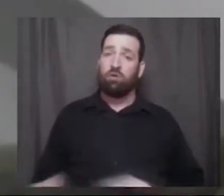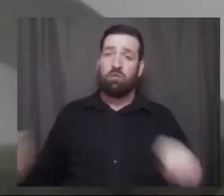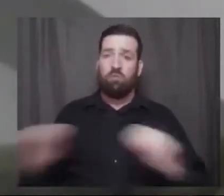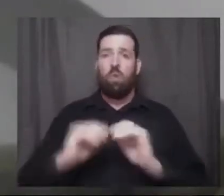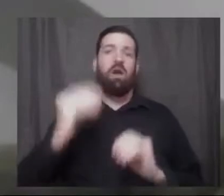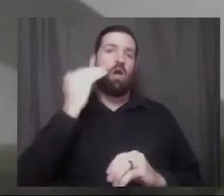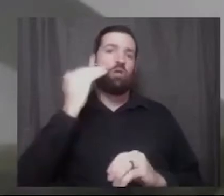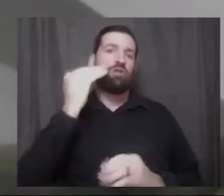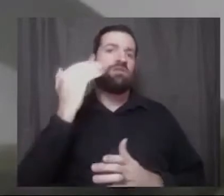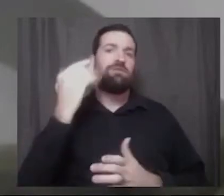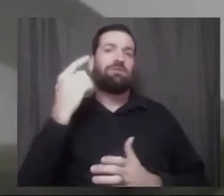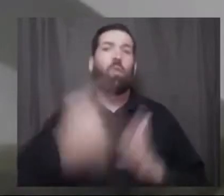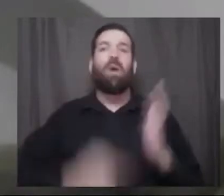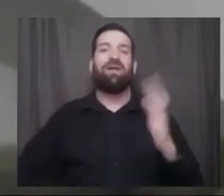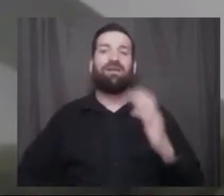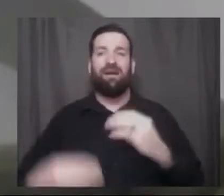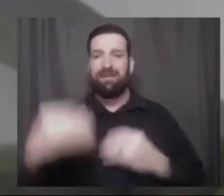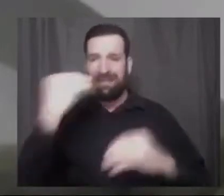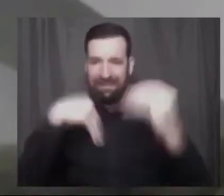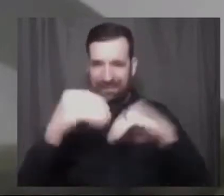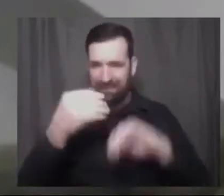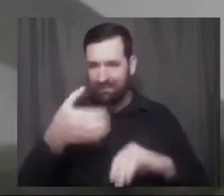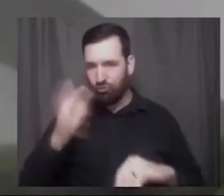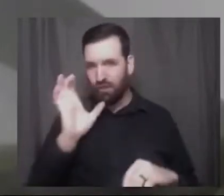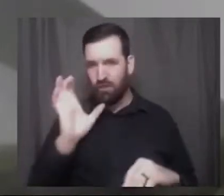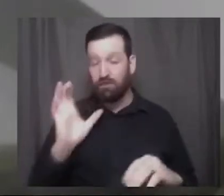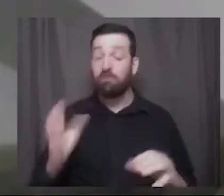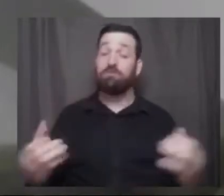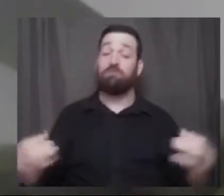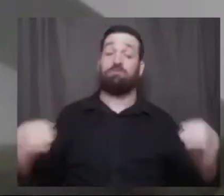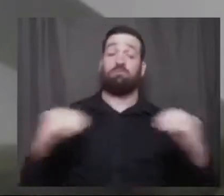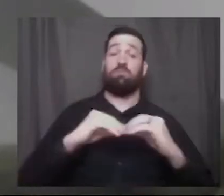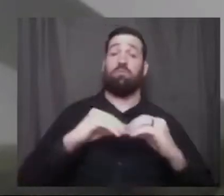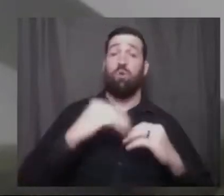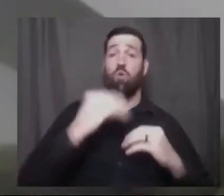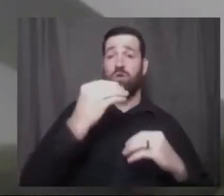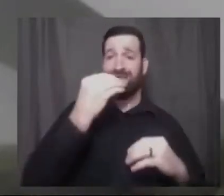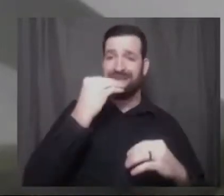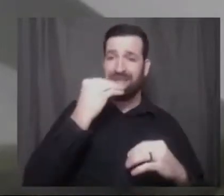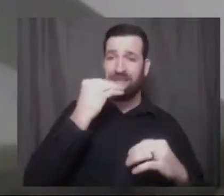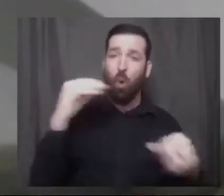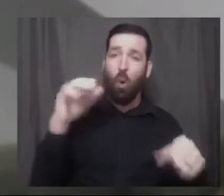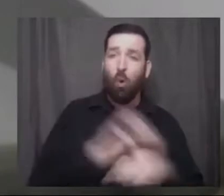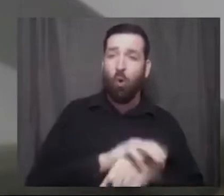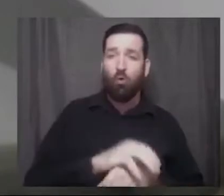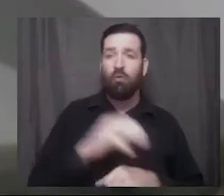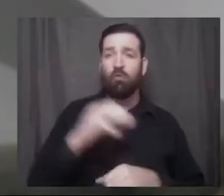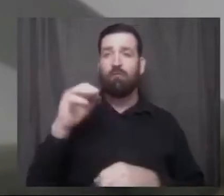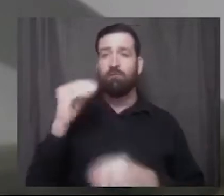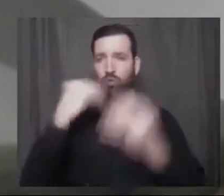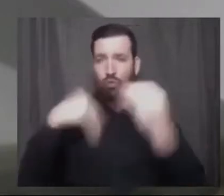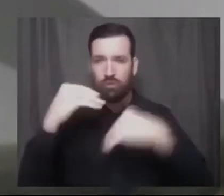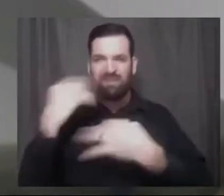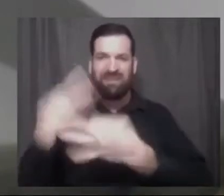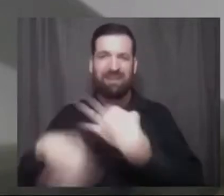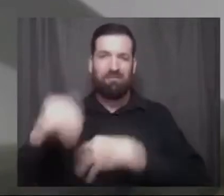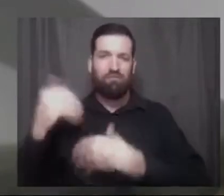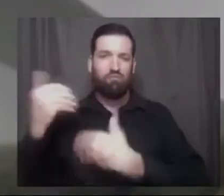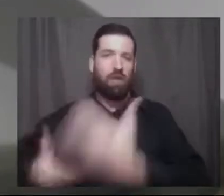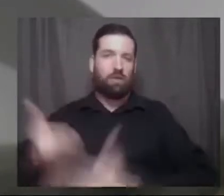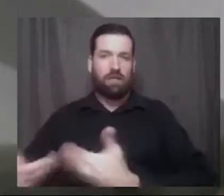put in my body. I'm trying to eat more whole foods, not as processed. It's